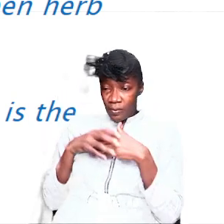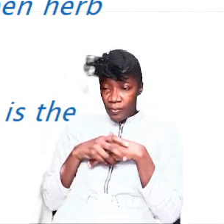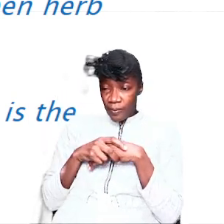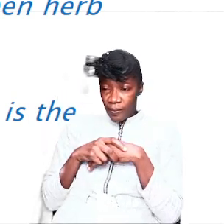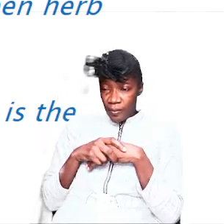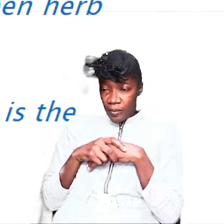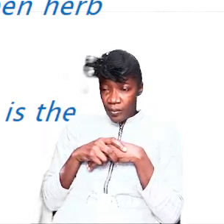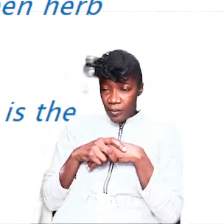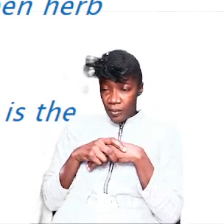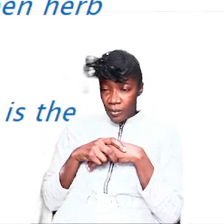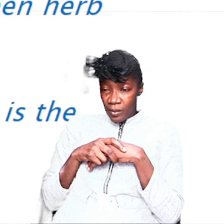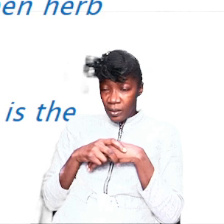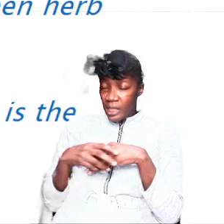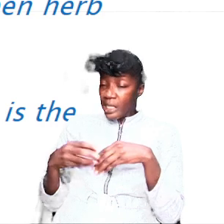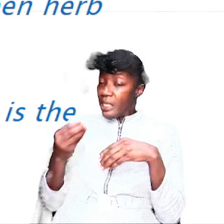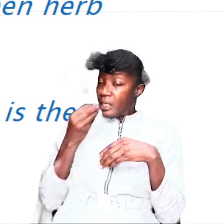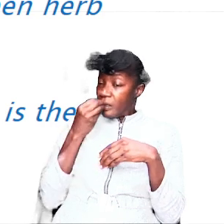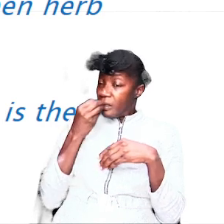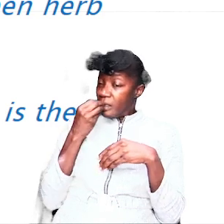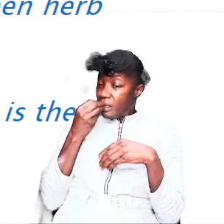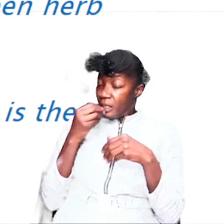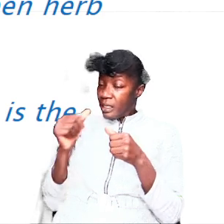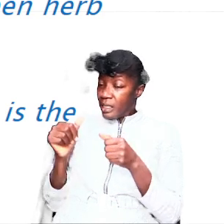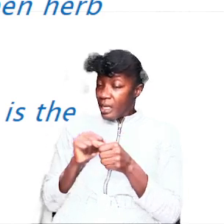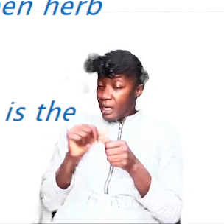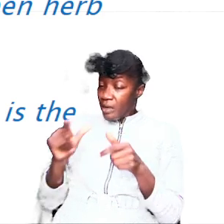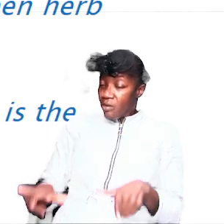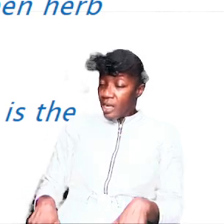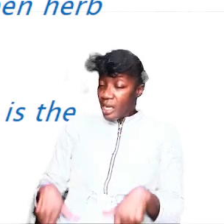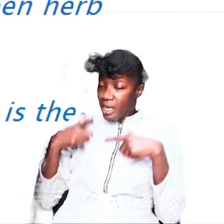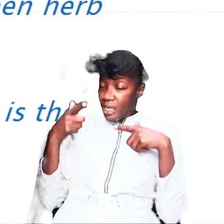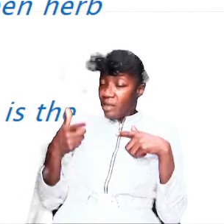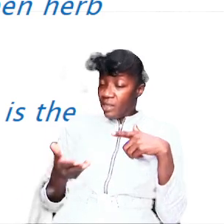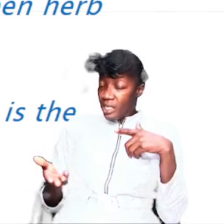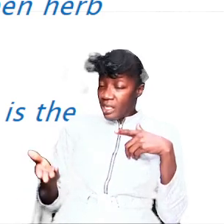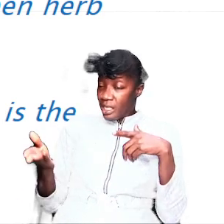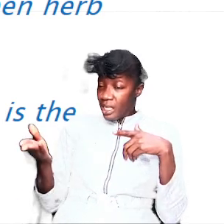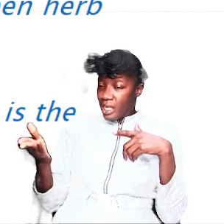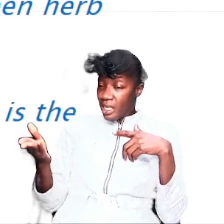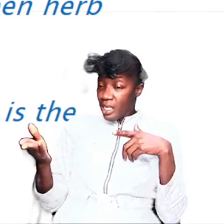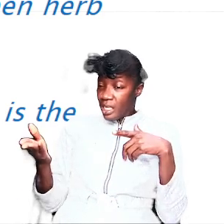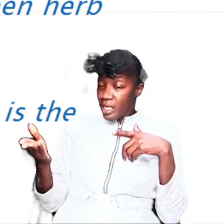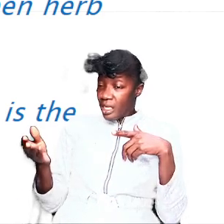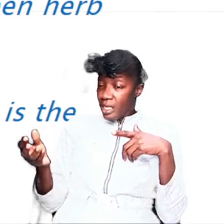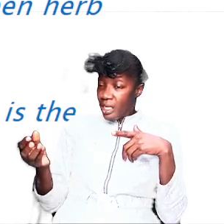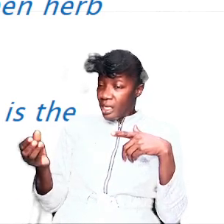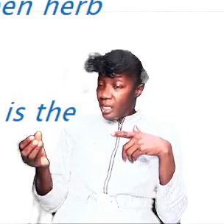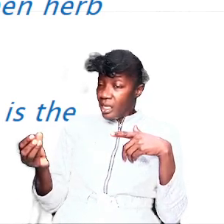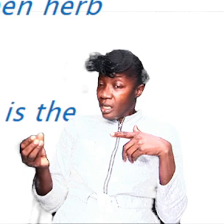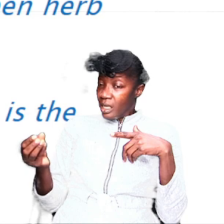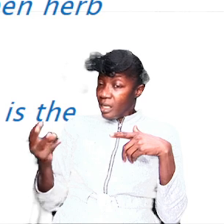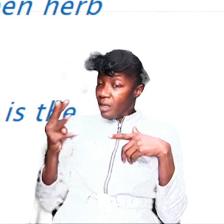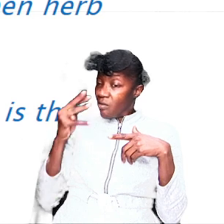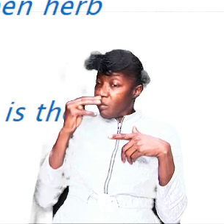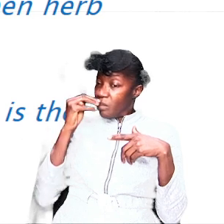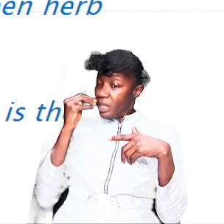he said, you can eat every living thing for meat. But